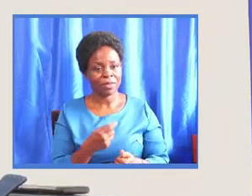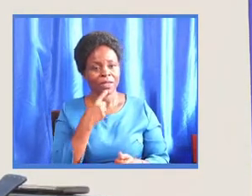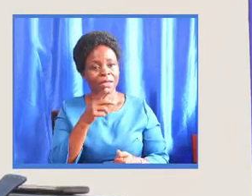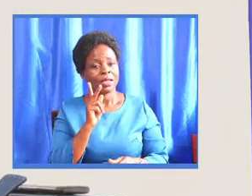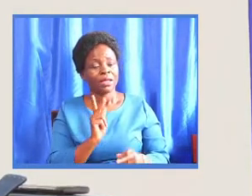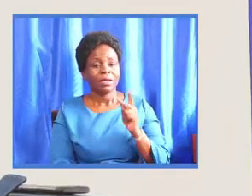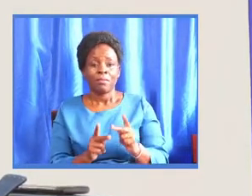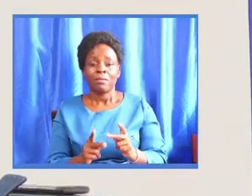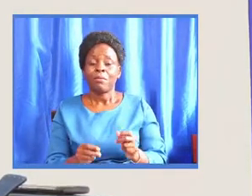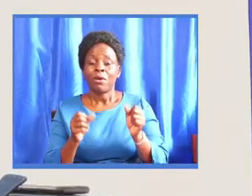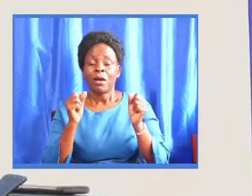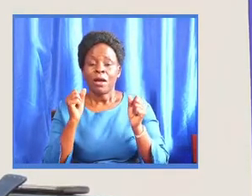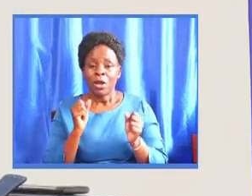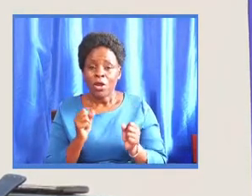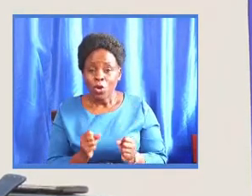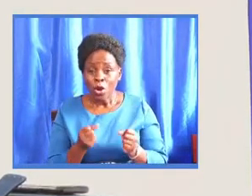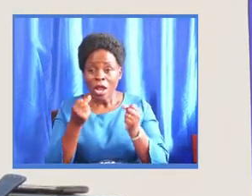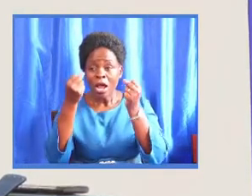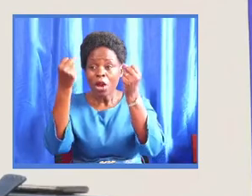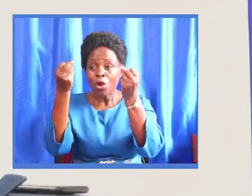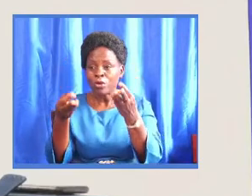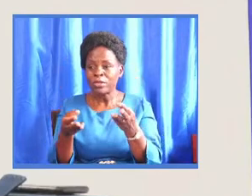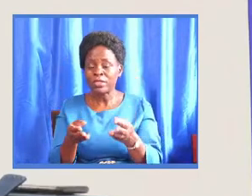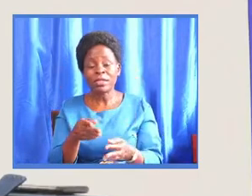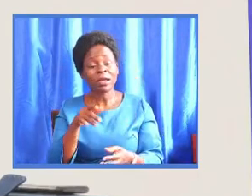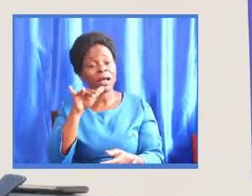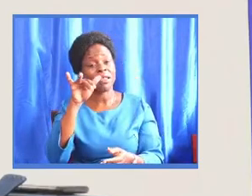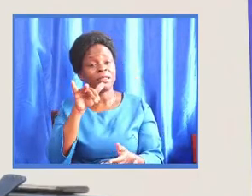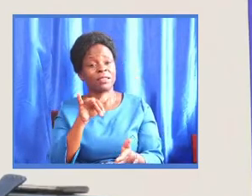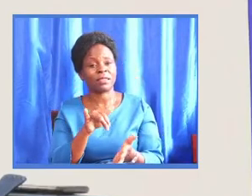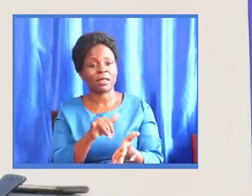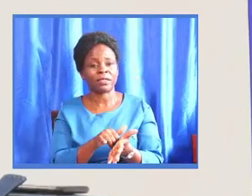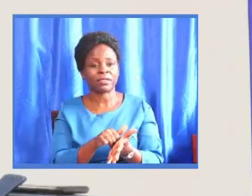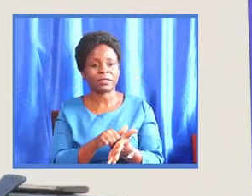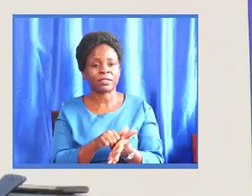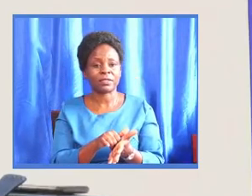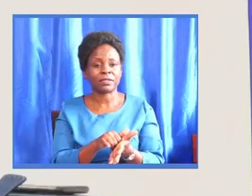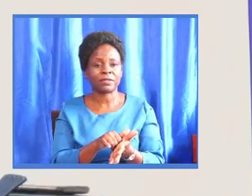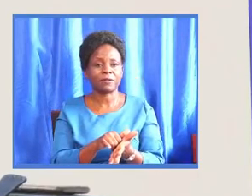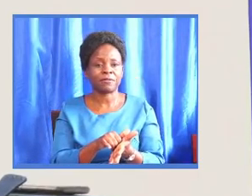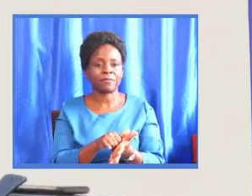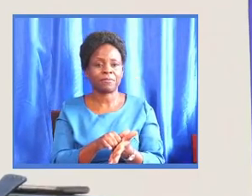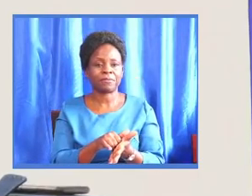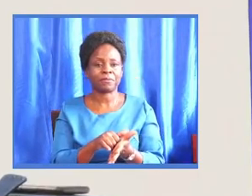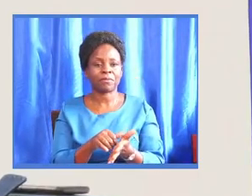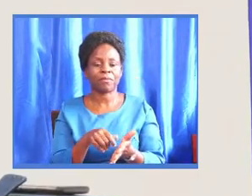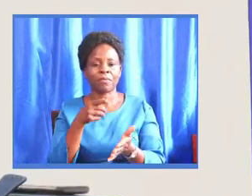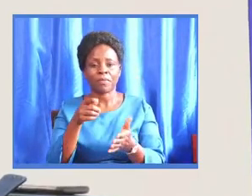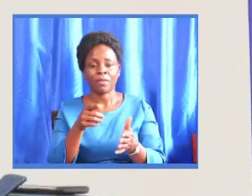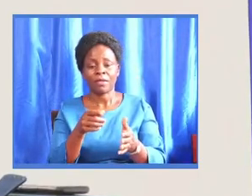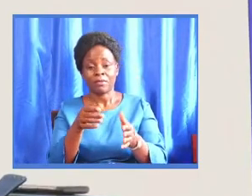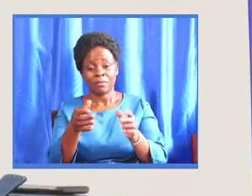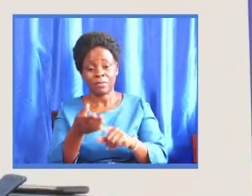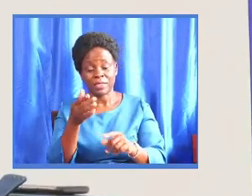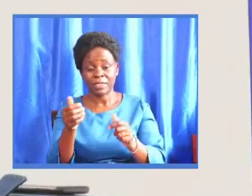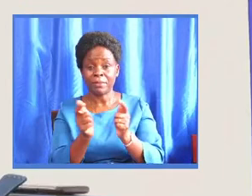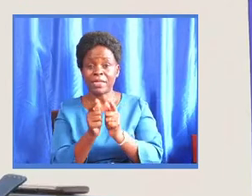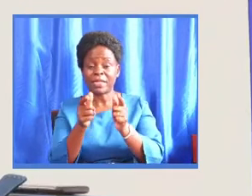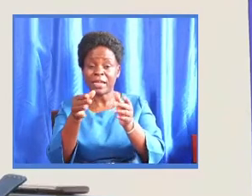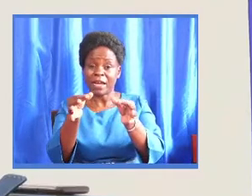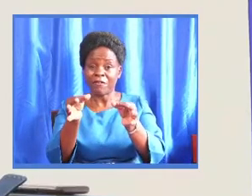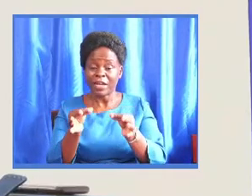their properties as a result of failure to pay or to meet their financial obligations.